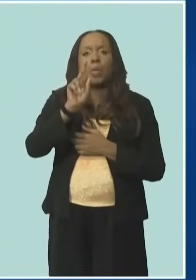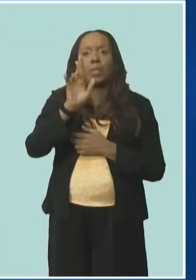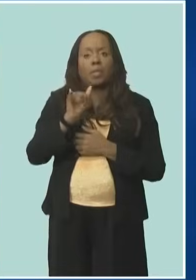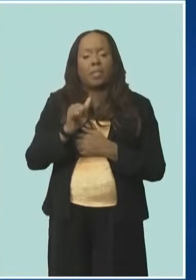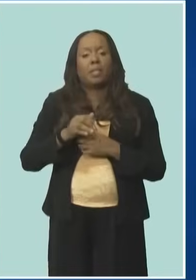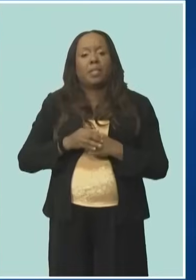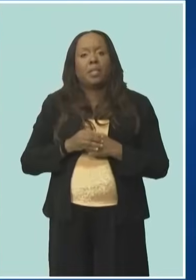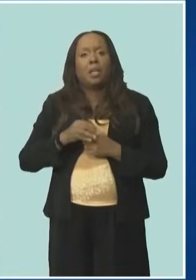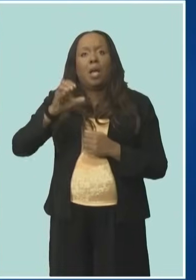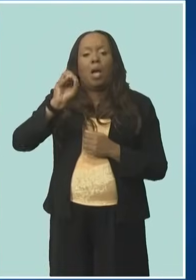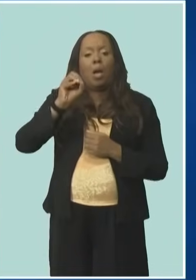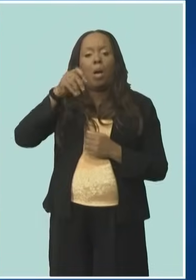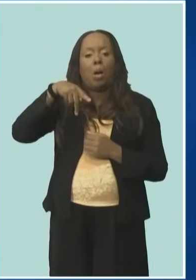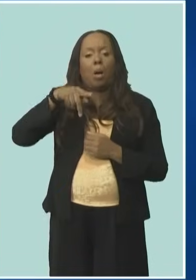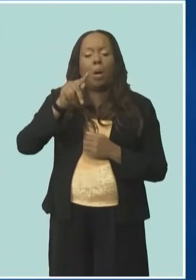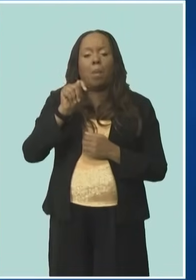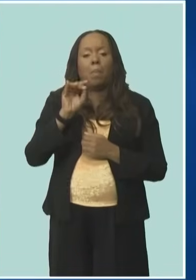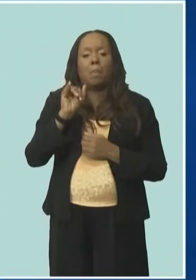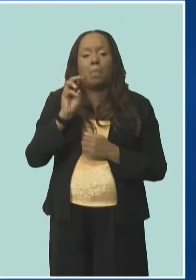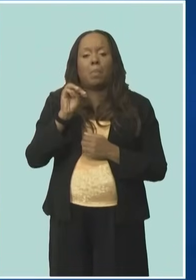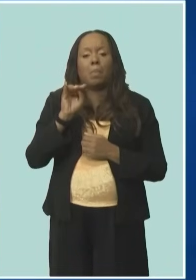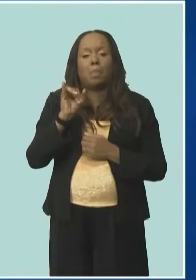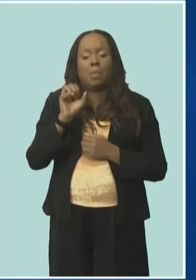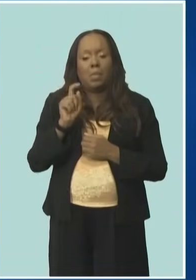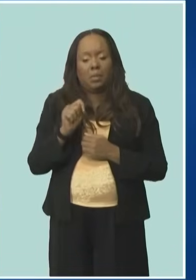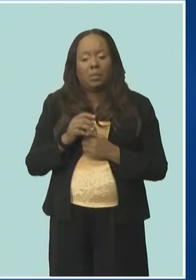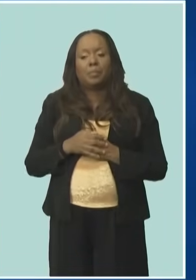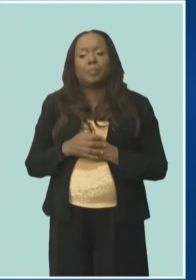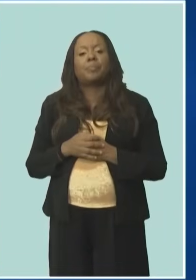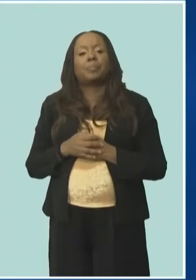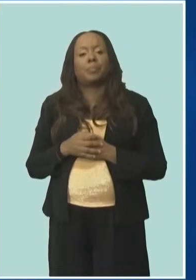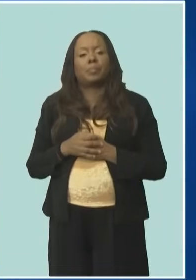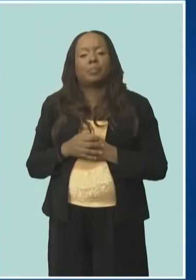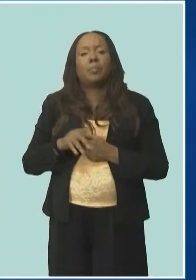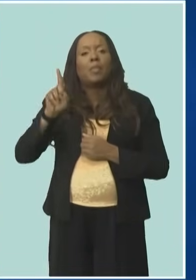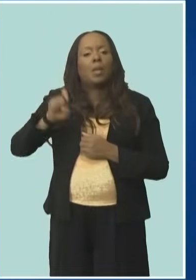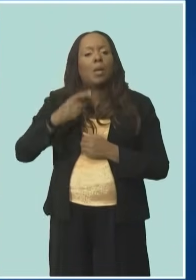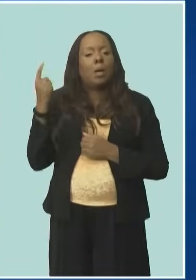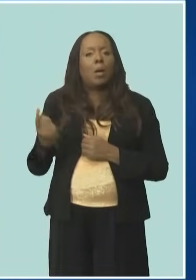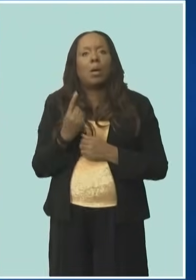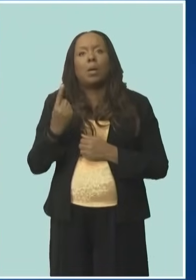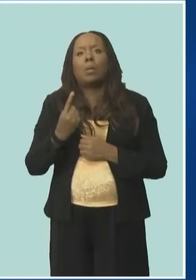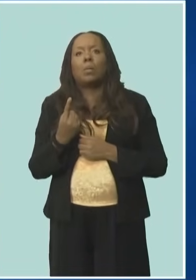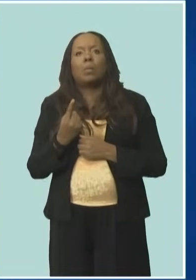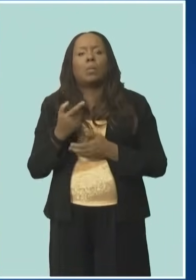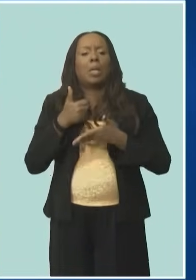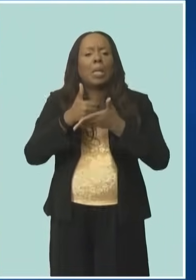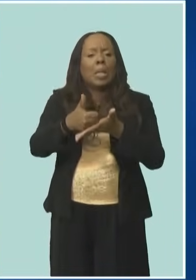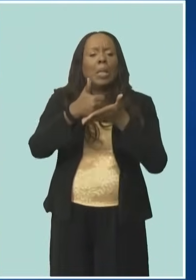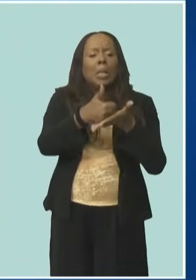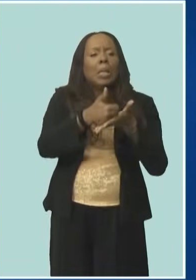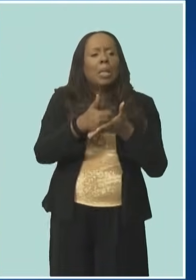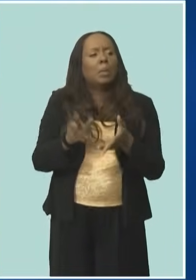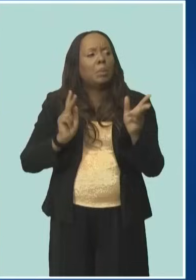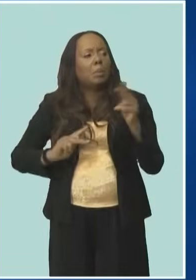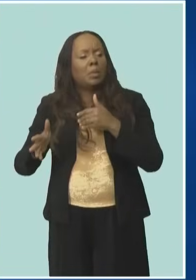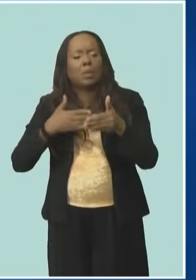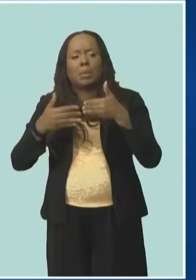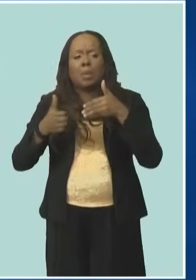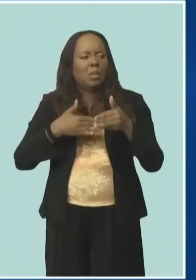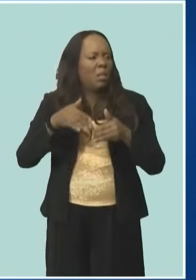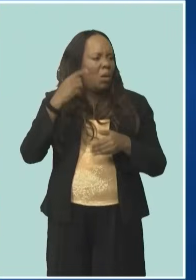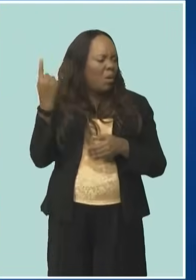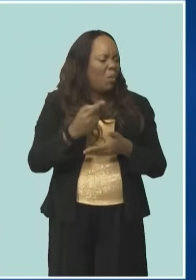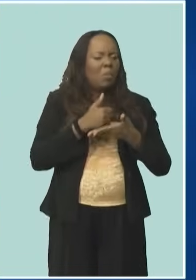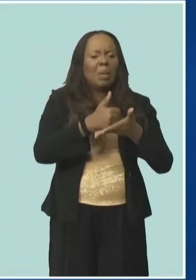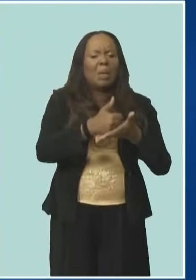that if one is a true patriot, then one should use one's time in helping other people in whatever endeavour one has